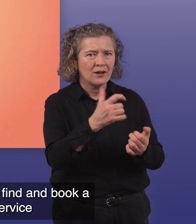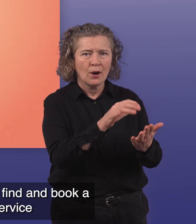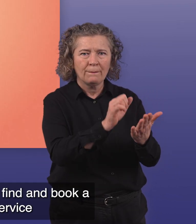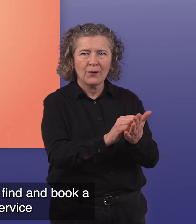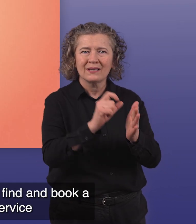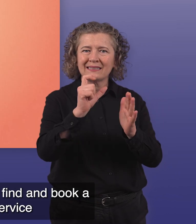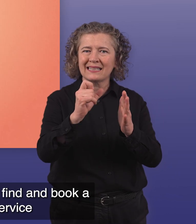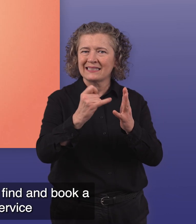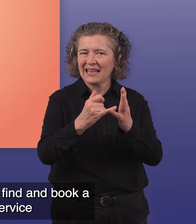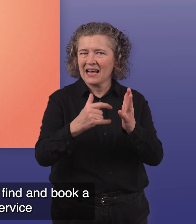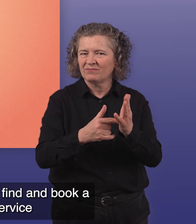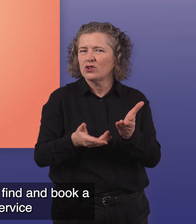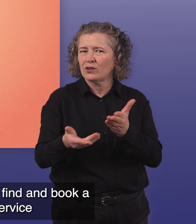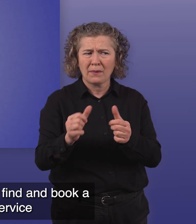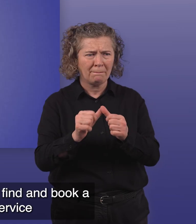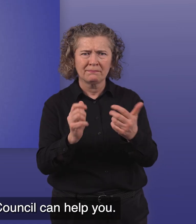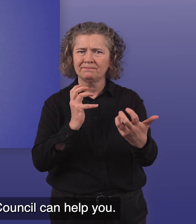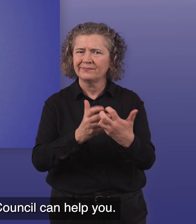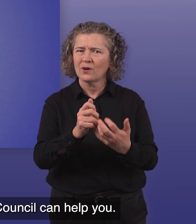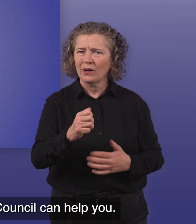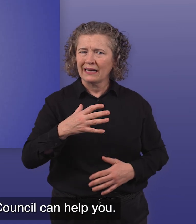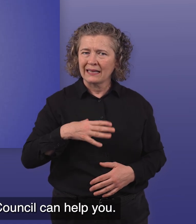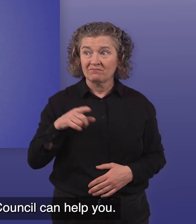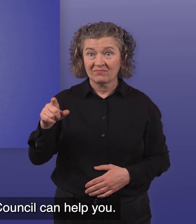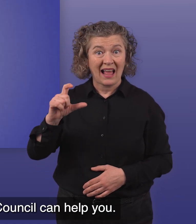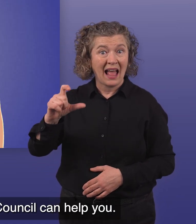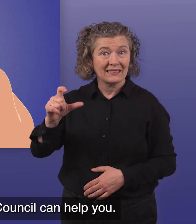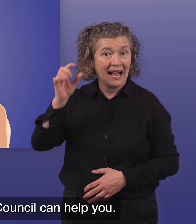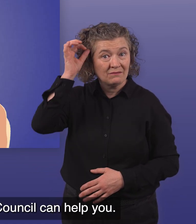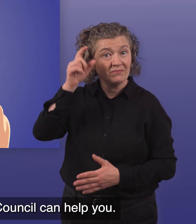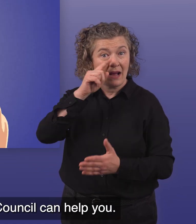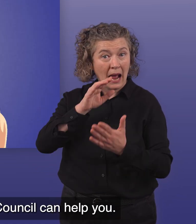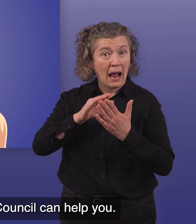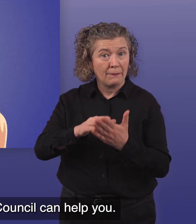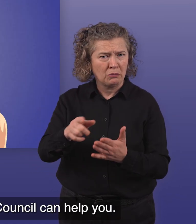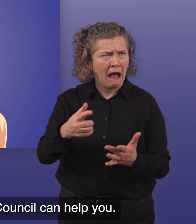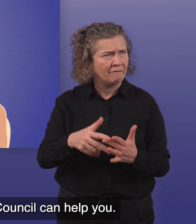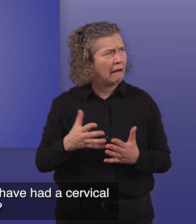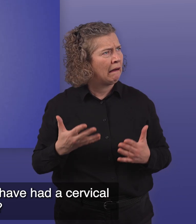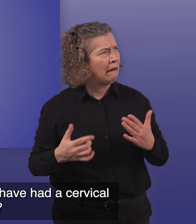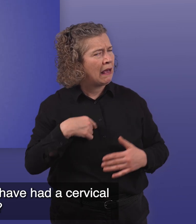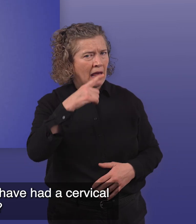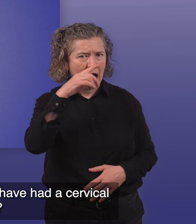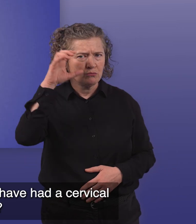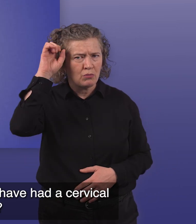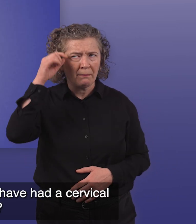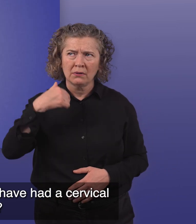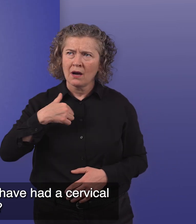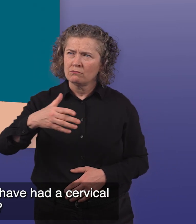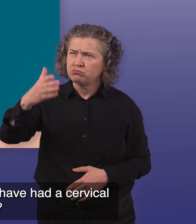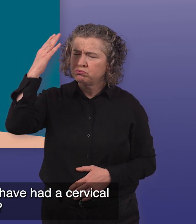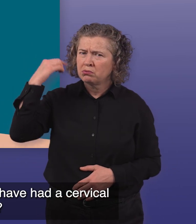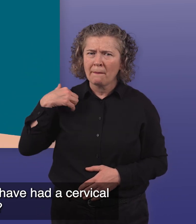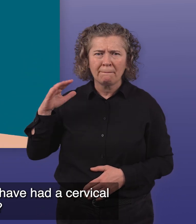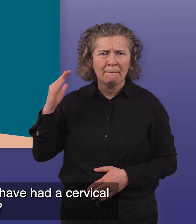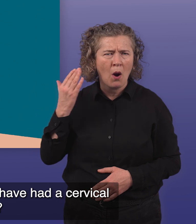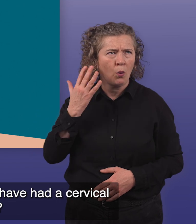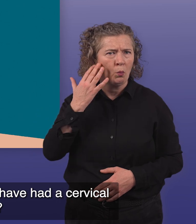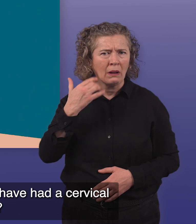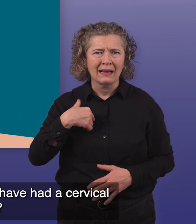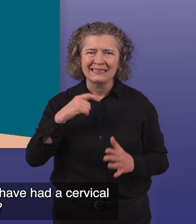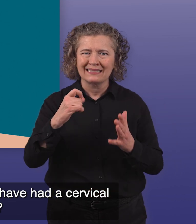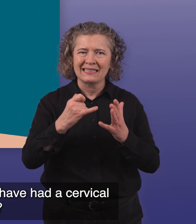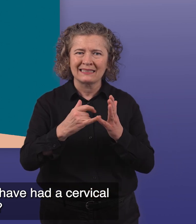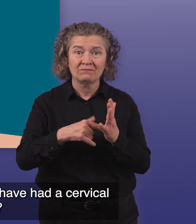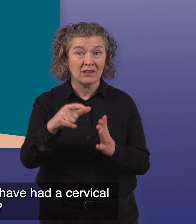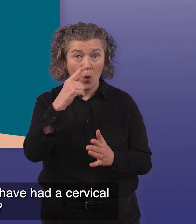find and book a cervical screening service that suits your needs, the Cancer Council can help you. Cannot remember if or when you